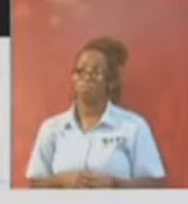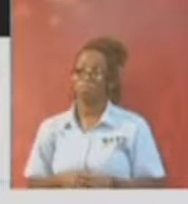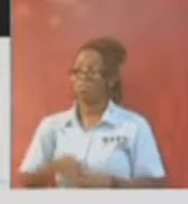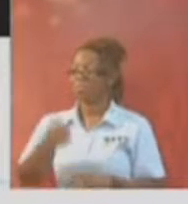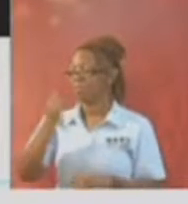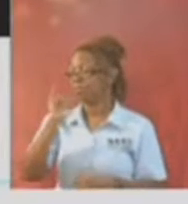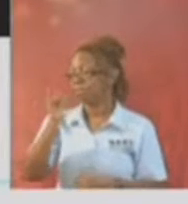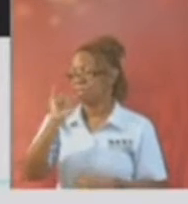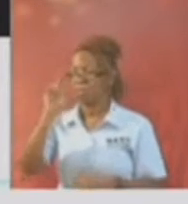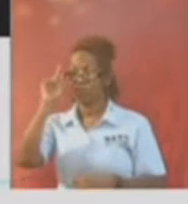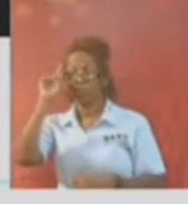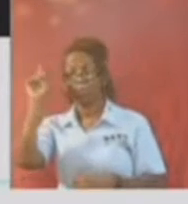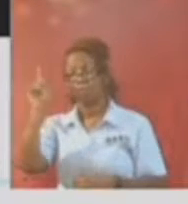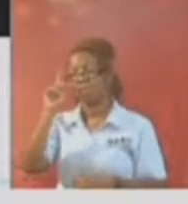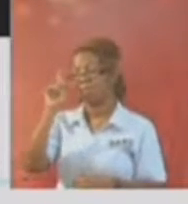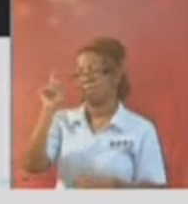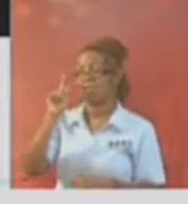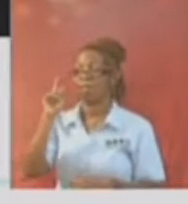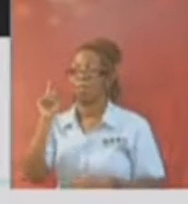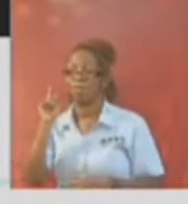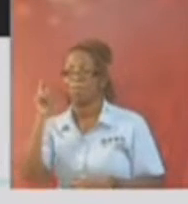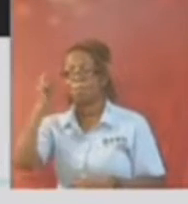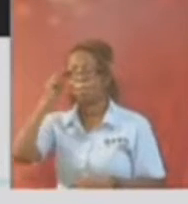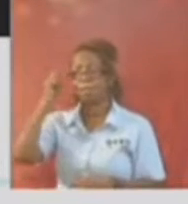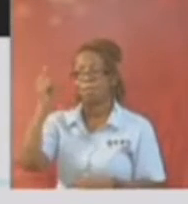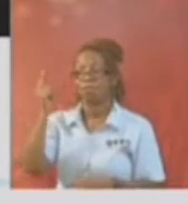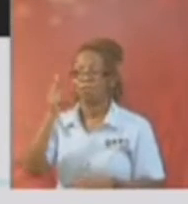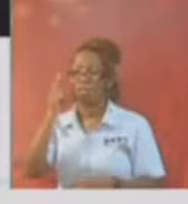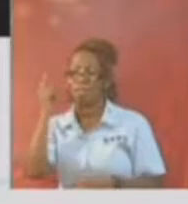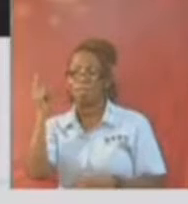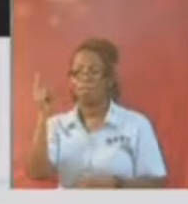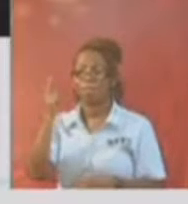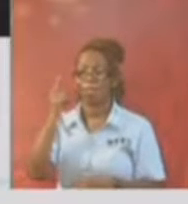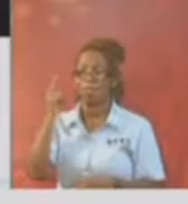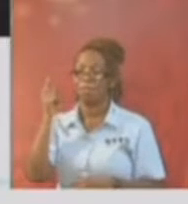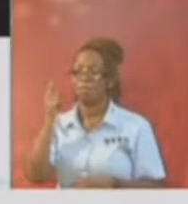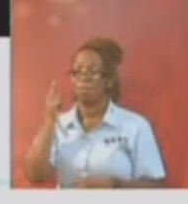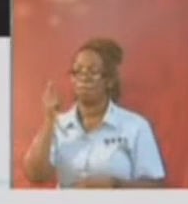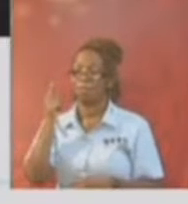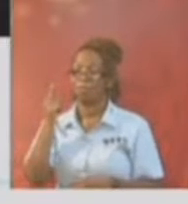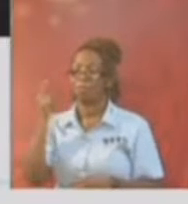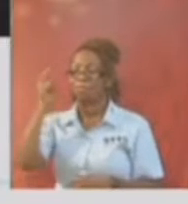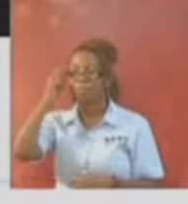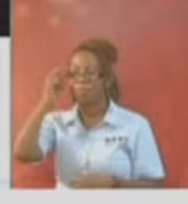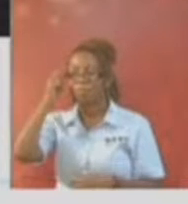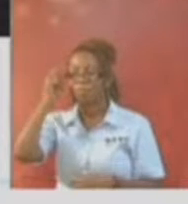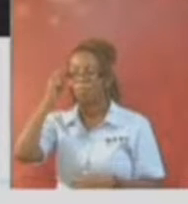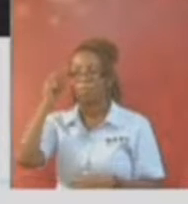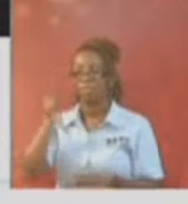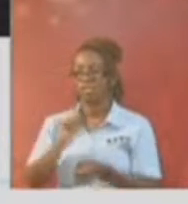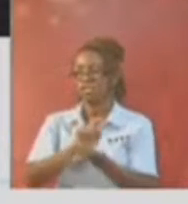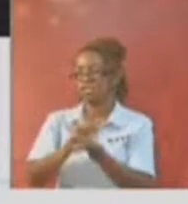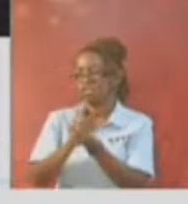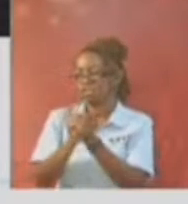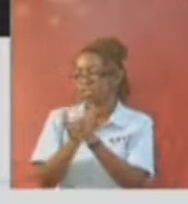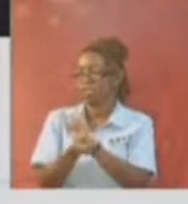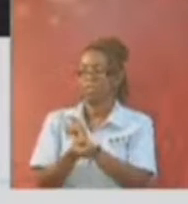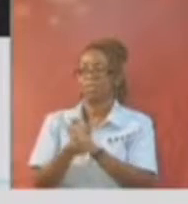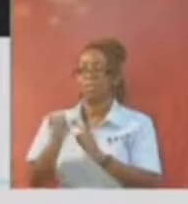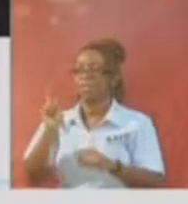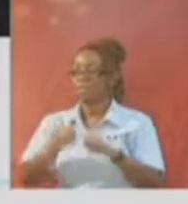also alters your thoughts, judgment, decision-making, and behavior. Individuals are urged to